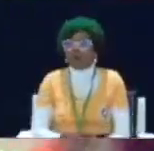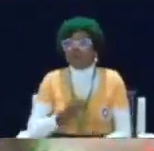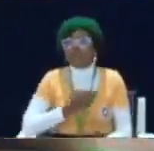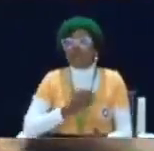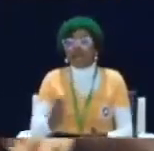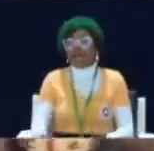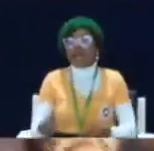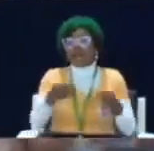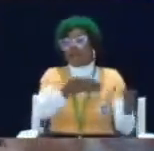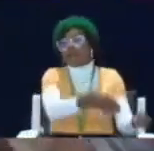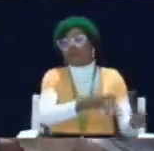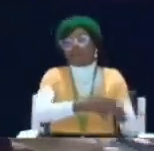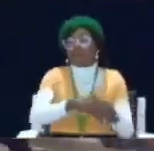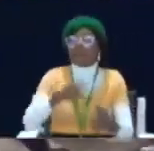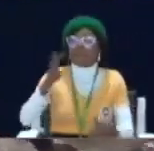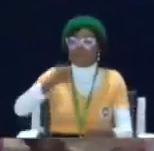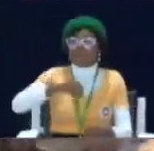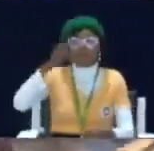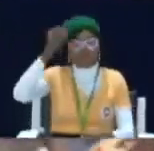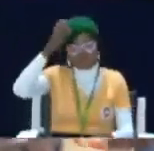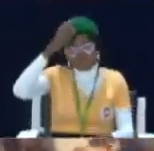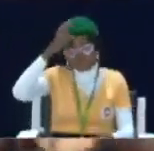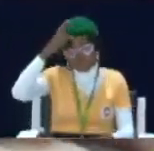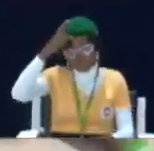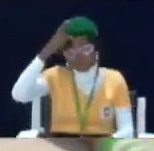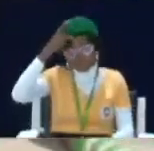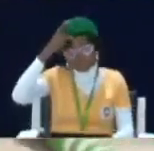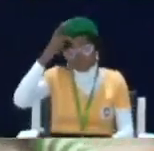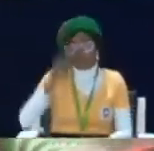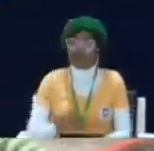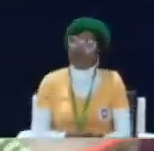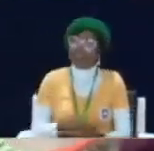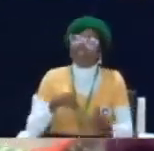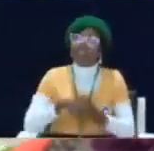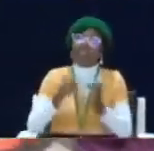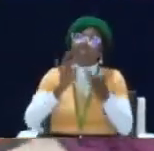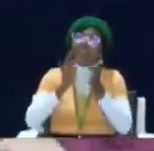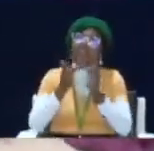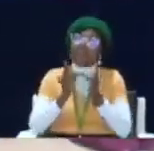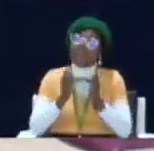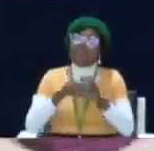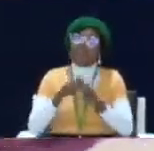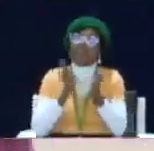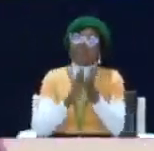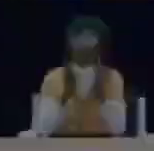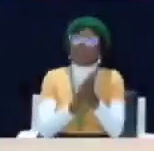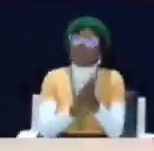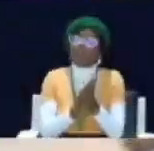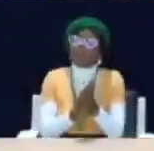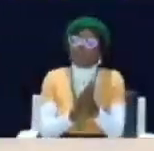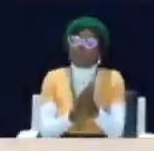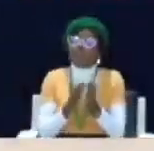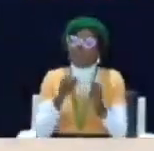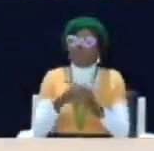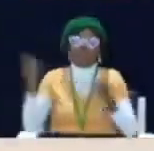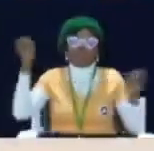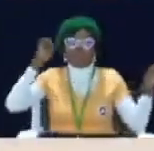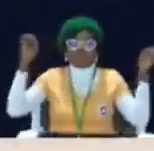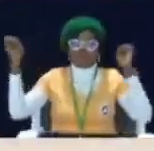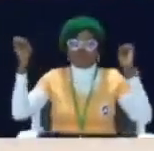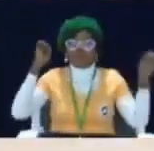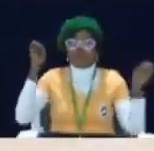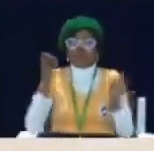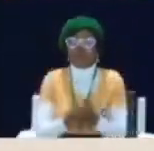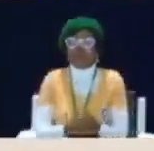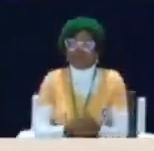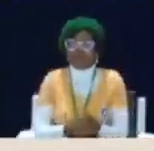placed them in politics, entertainment, in schools, in sports,